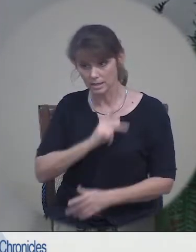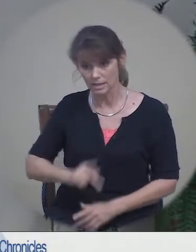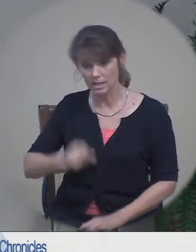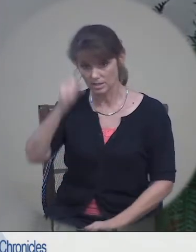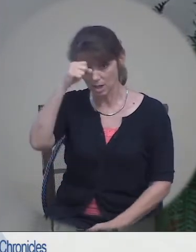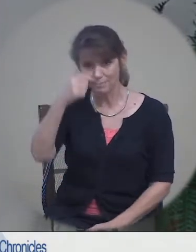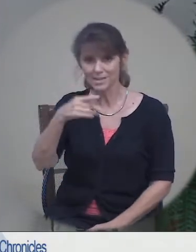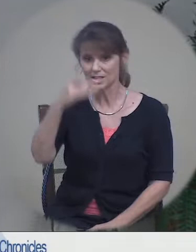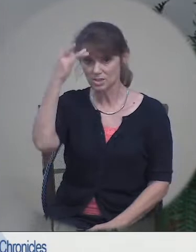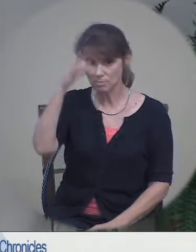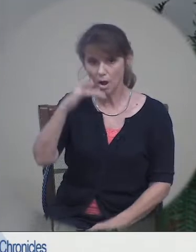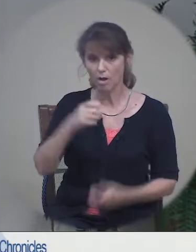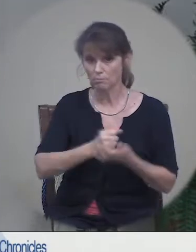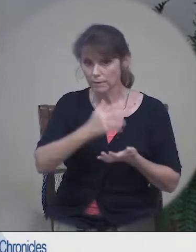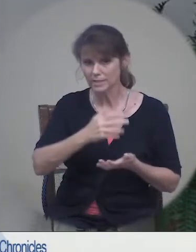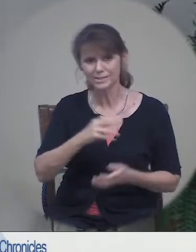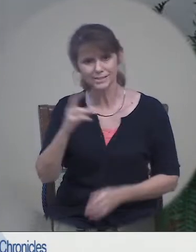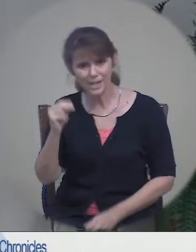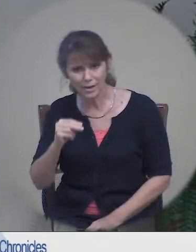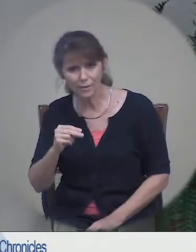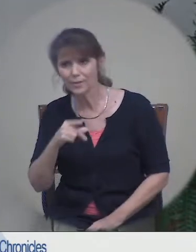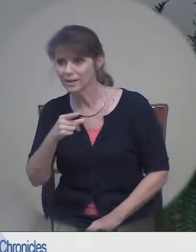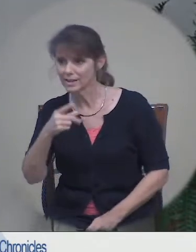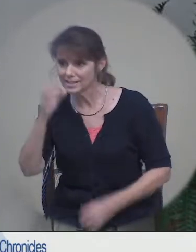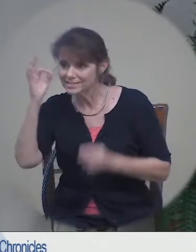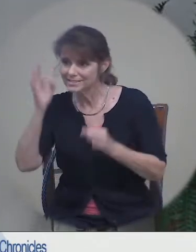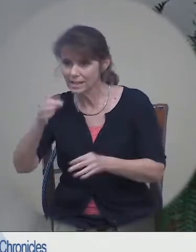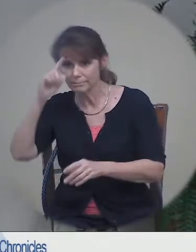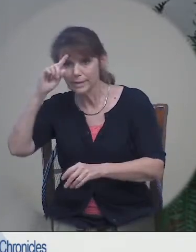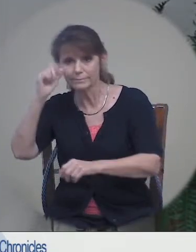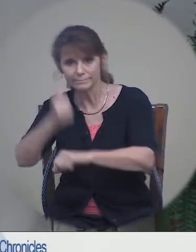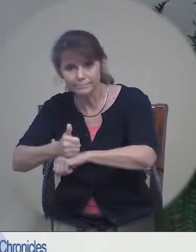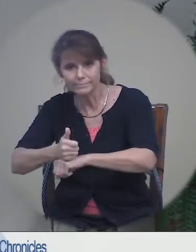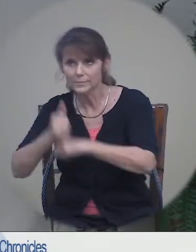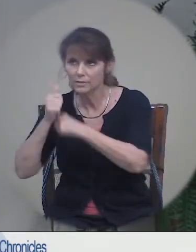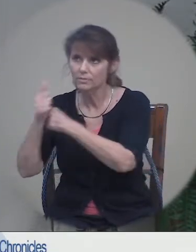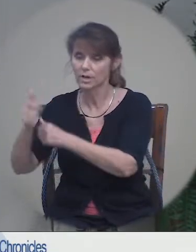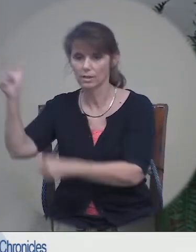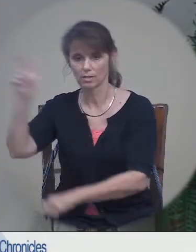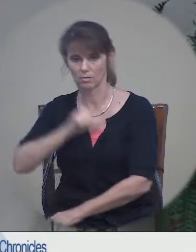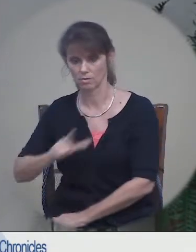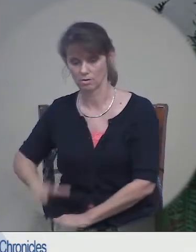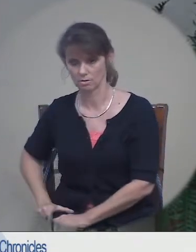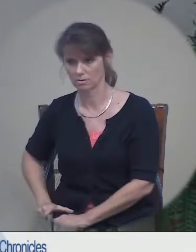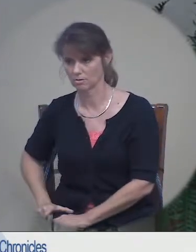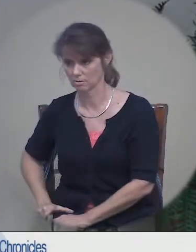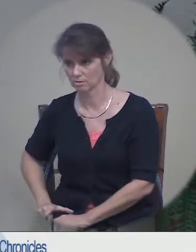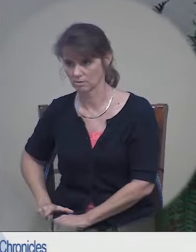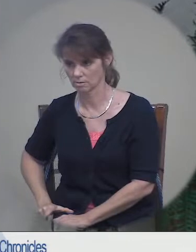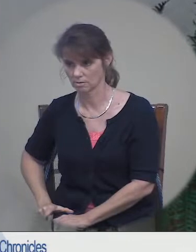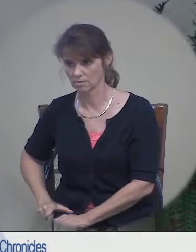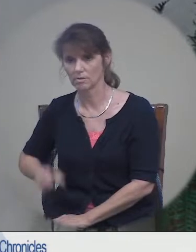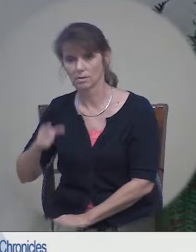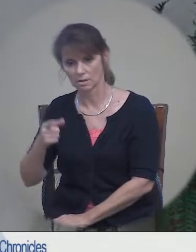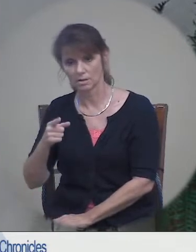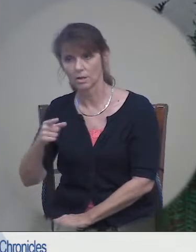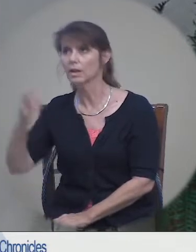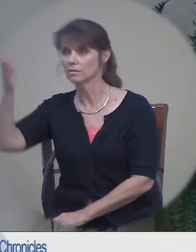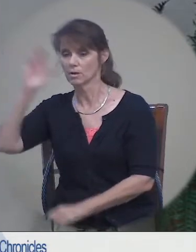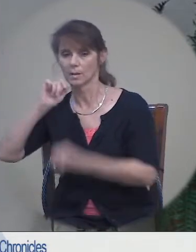He was rich. No, because early on he chose to follow the Lord. And because he chose to follow the Lord, he was